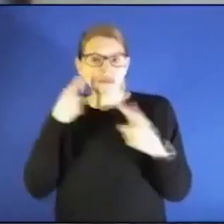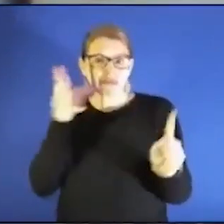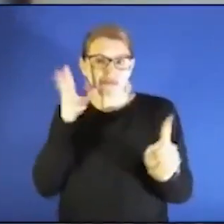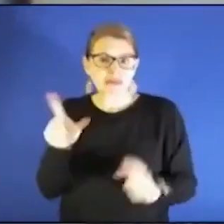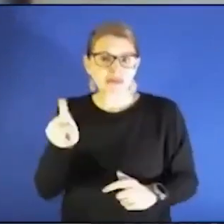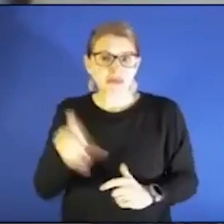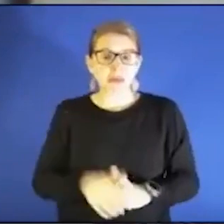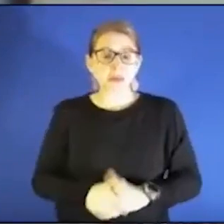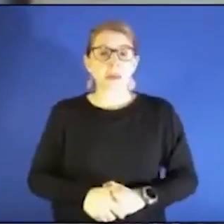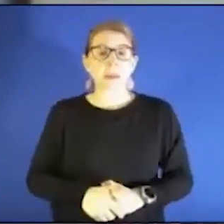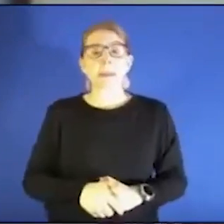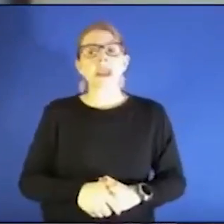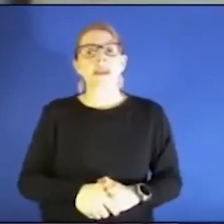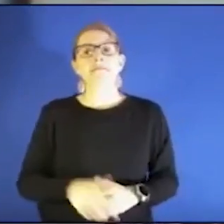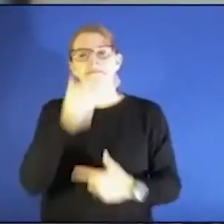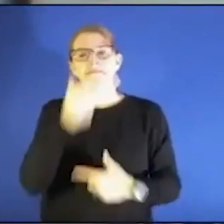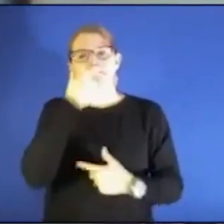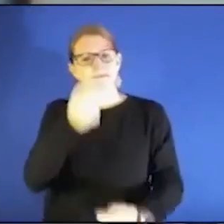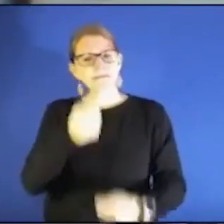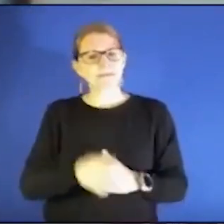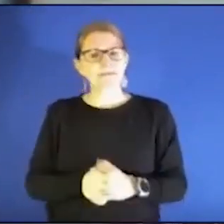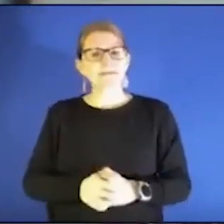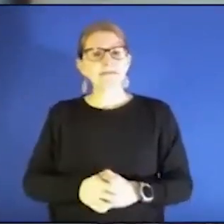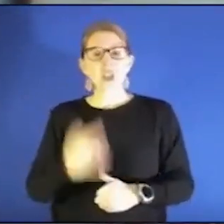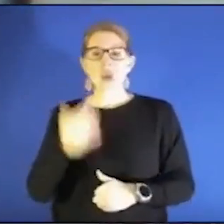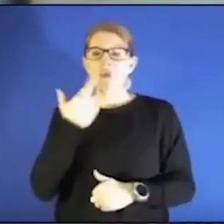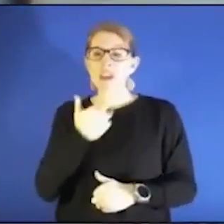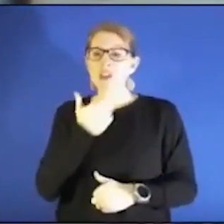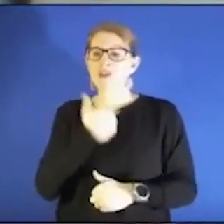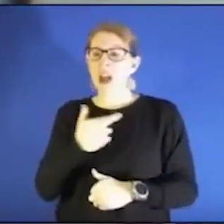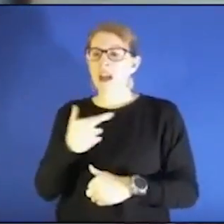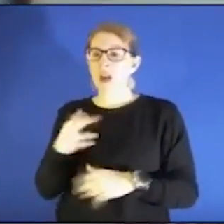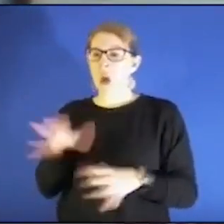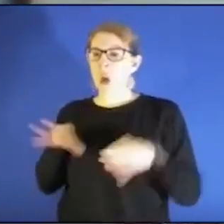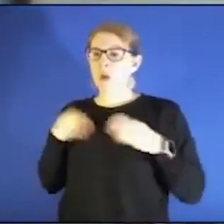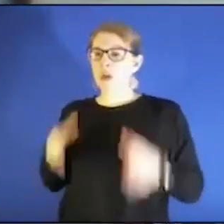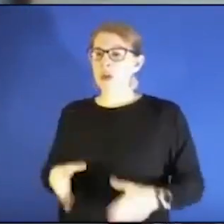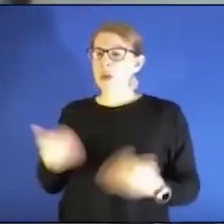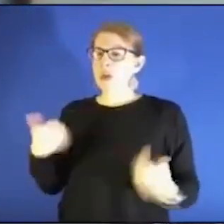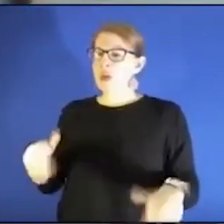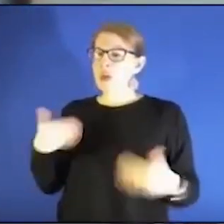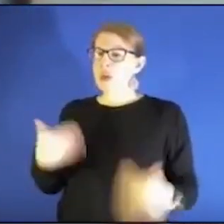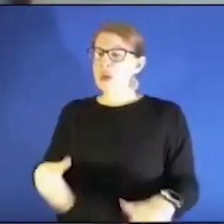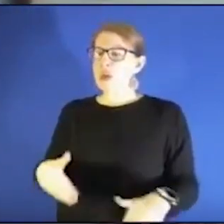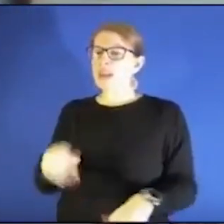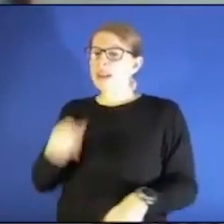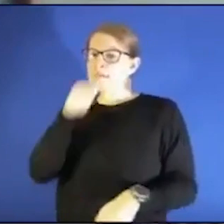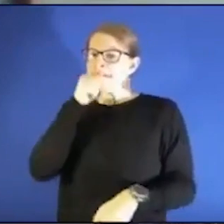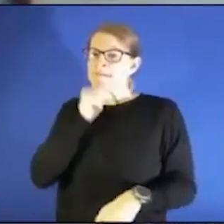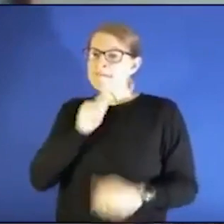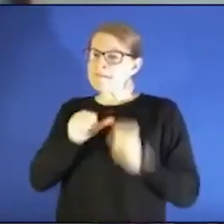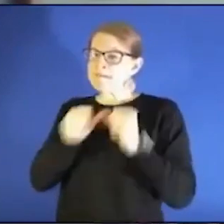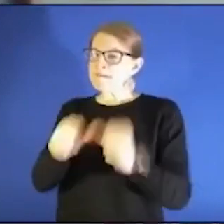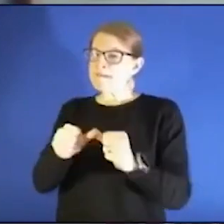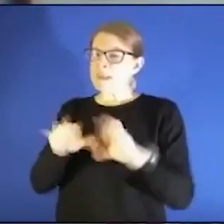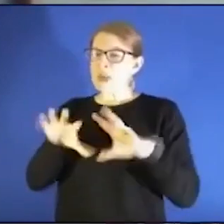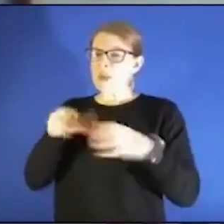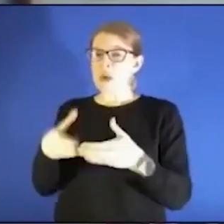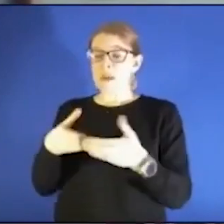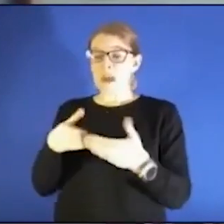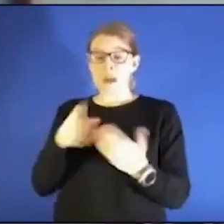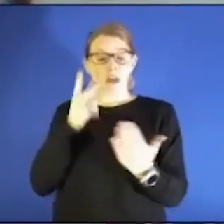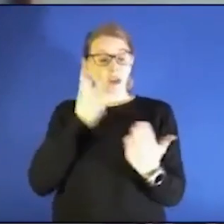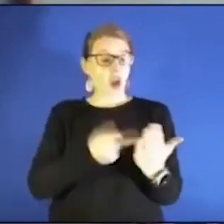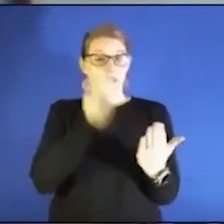It's interesting. Restaurateurs are a very resilient group. And I saw some information last week that